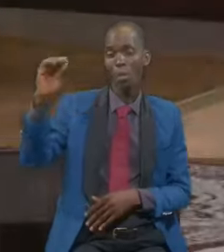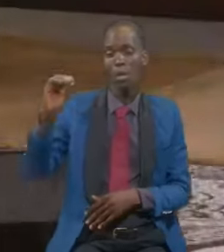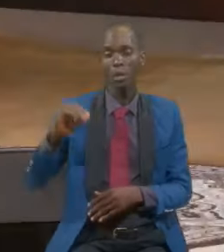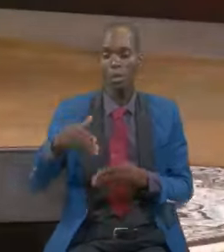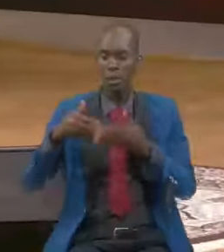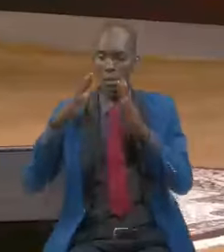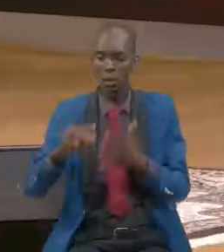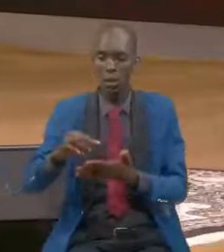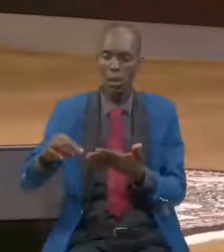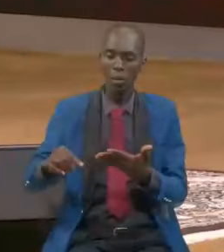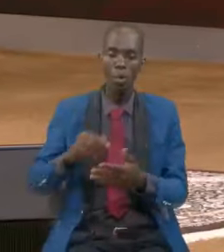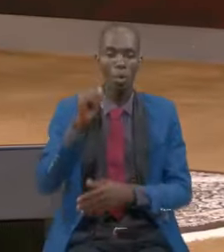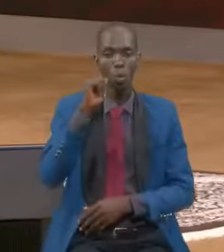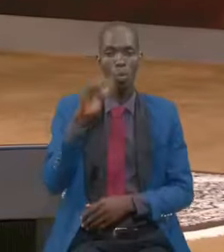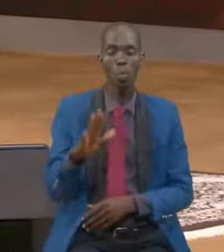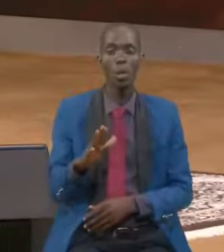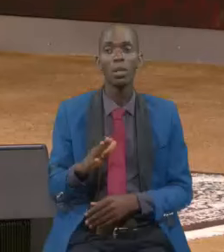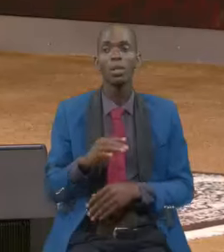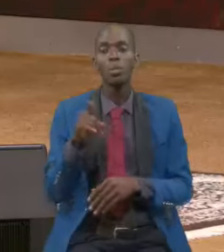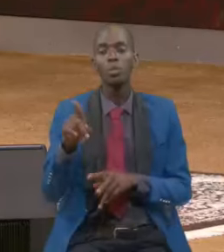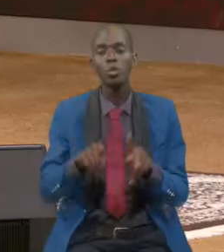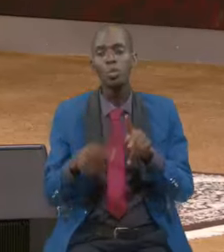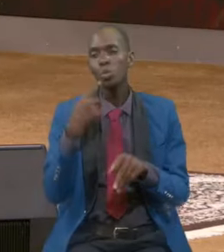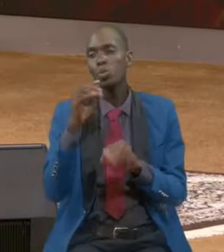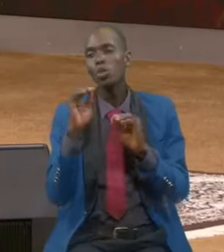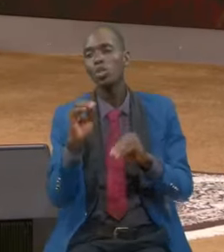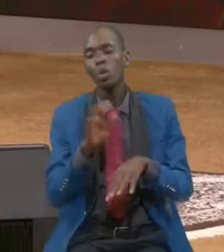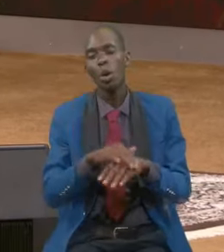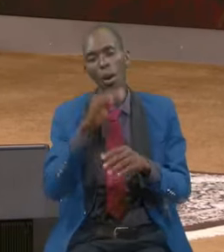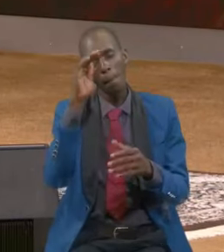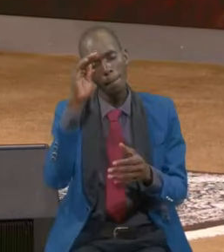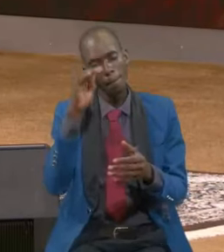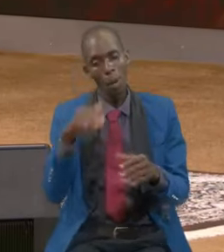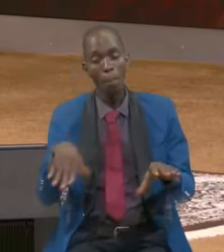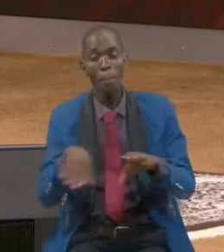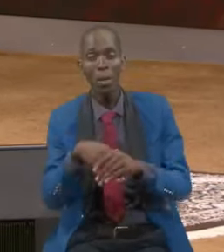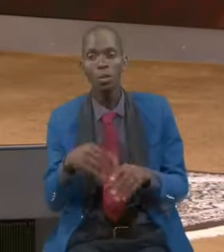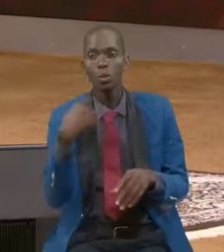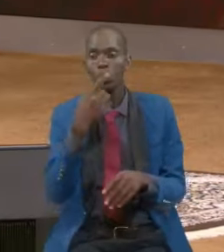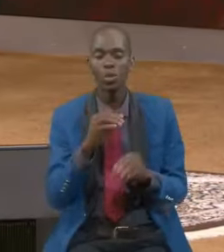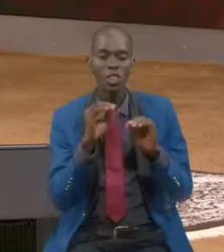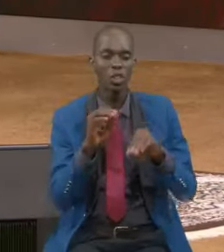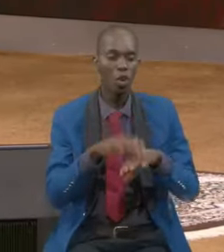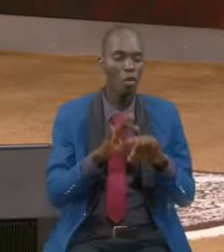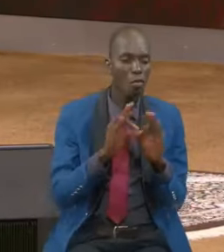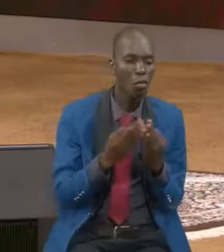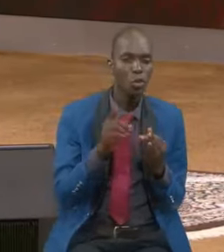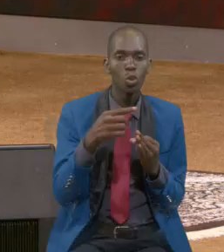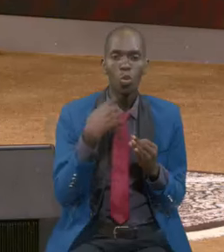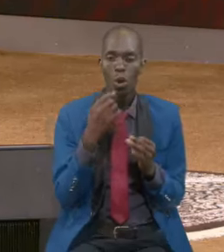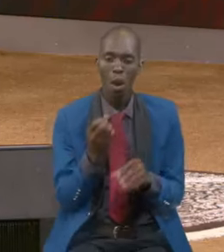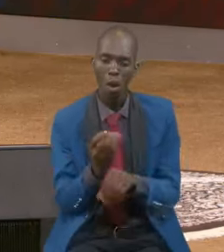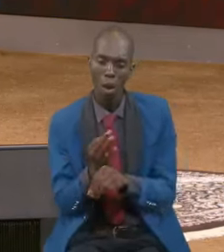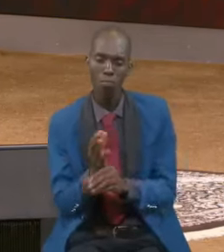among women, those who teach on marriage, and those who teach on the family, and those who encourage and counsel